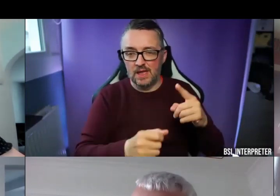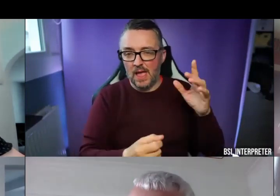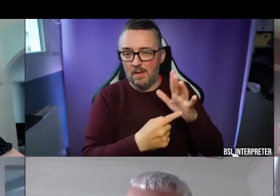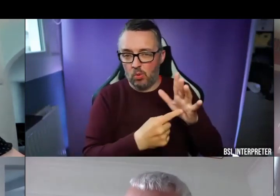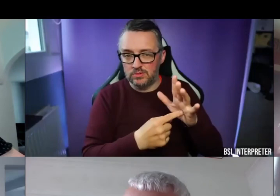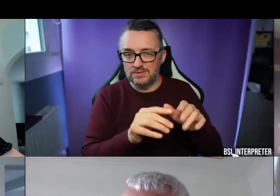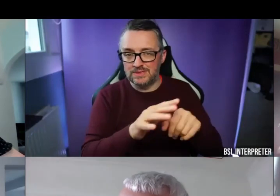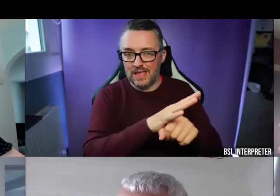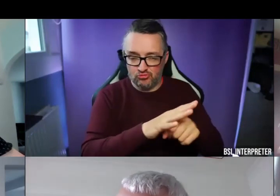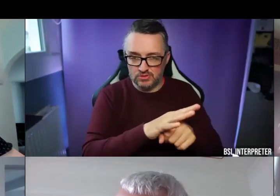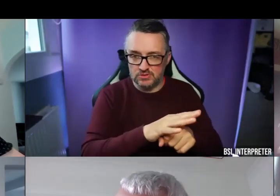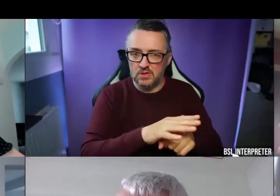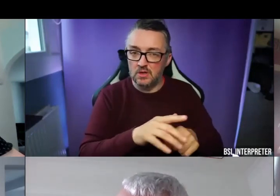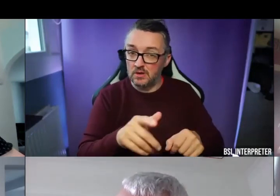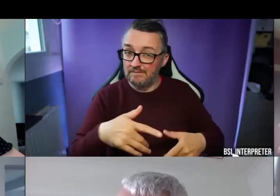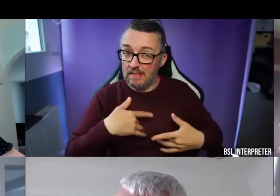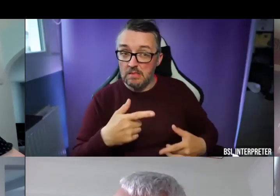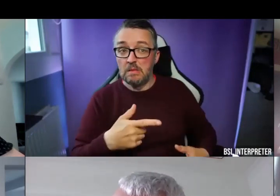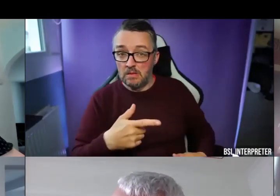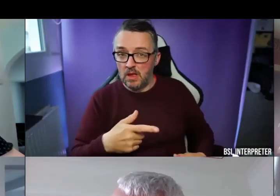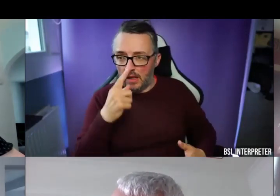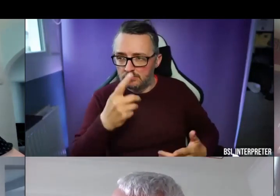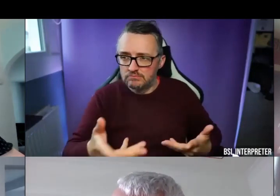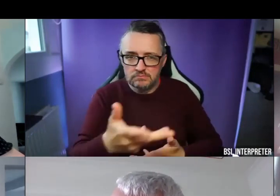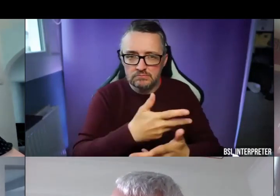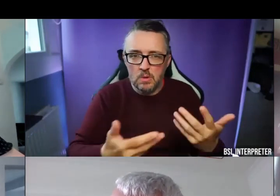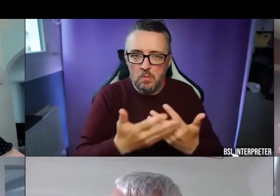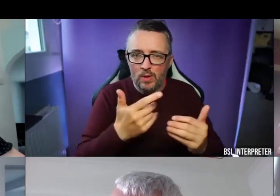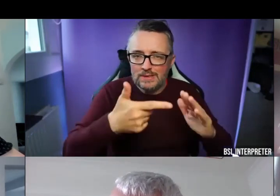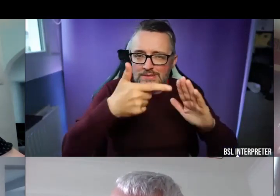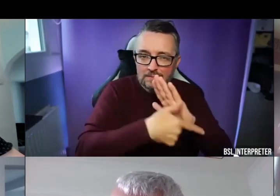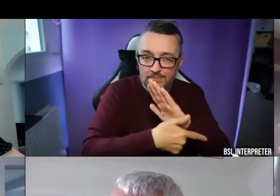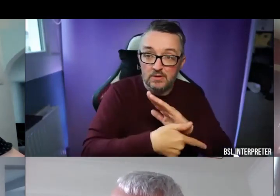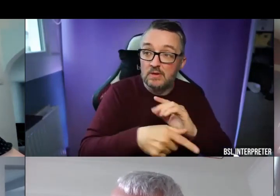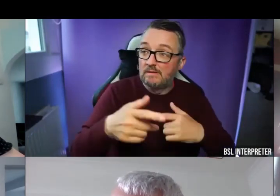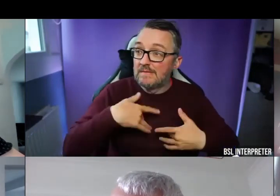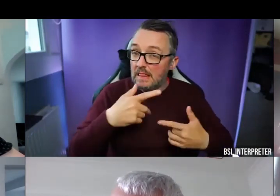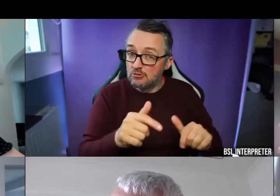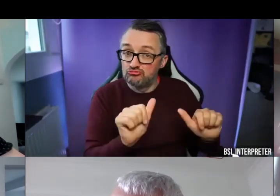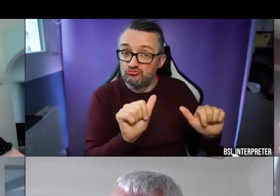work as part of our workshops going forward. And once we've got that validated, we'll